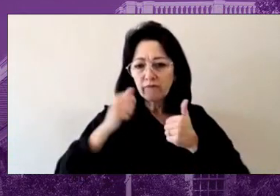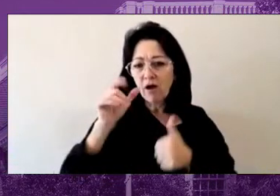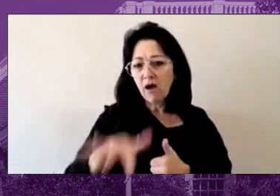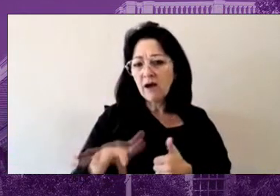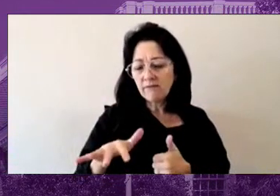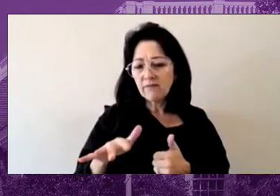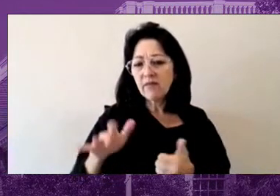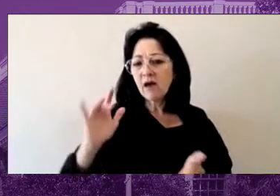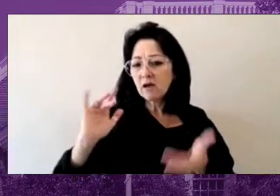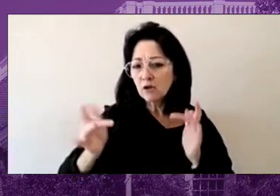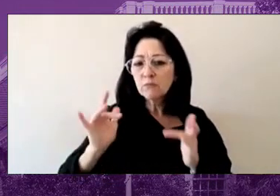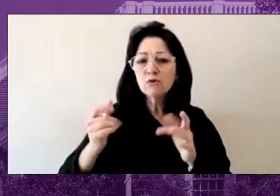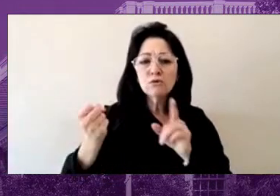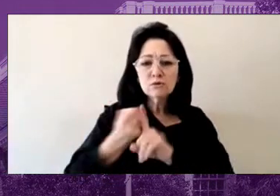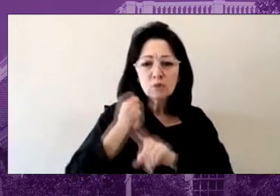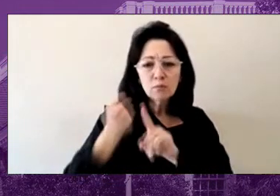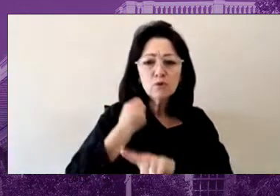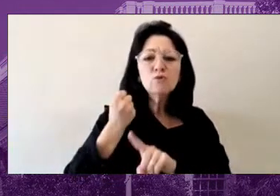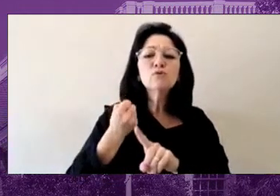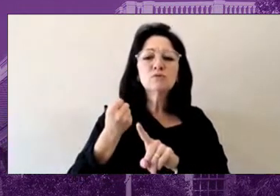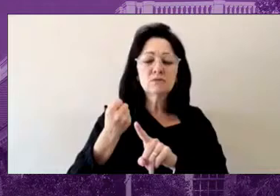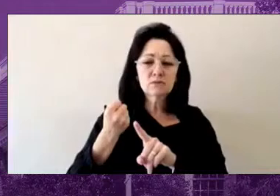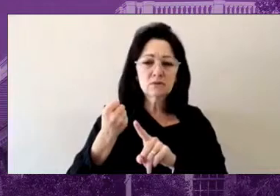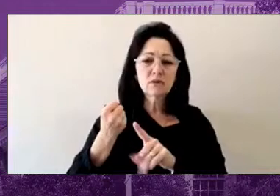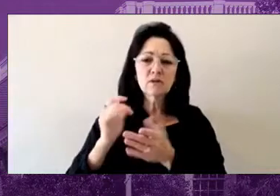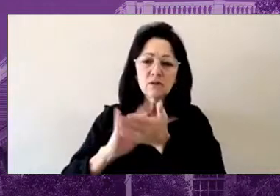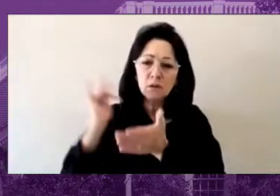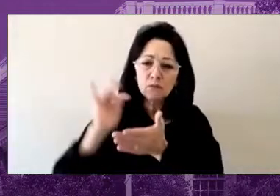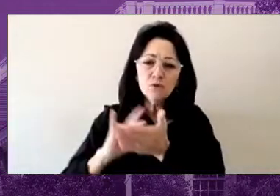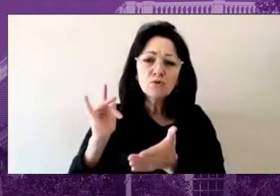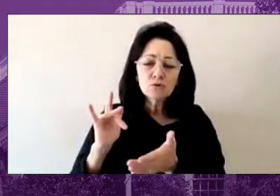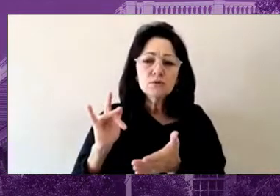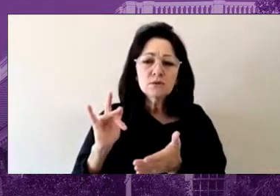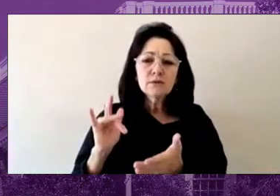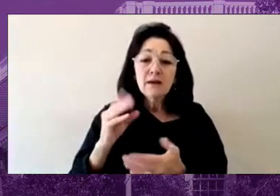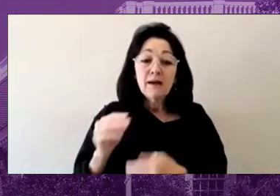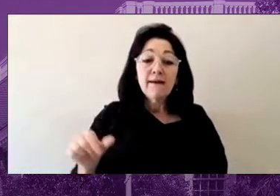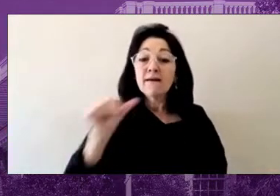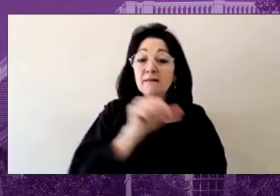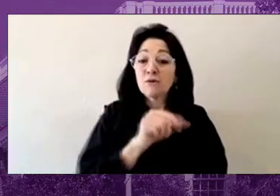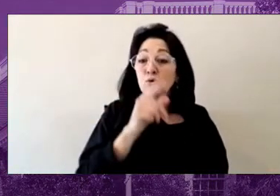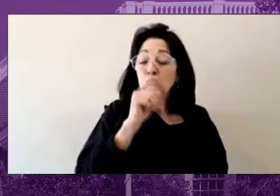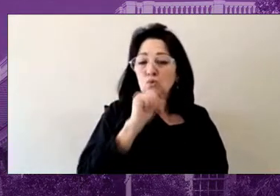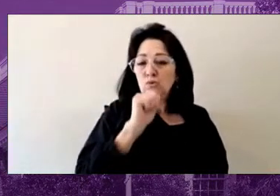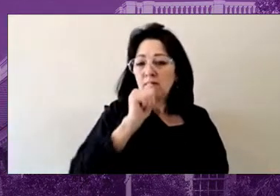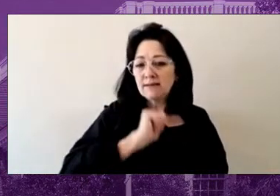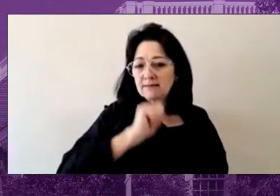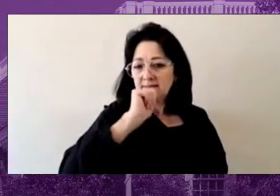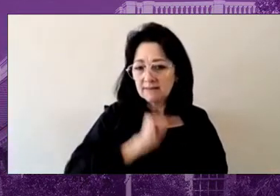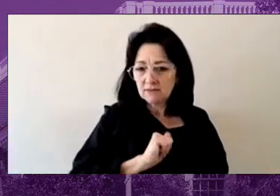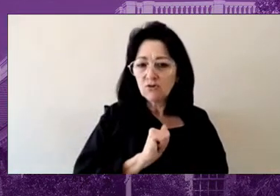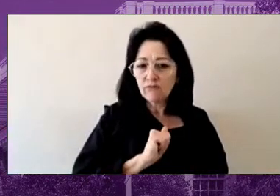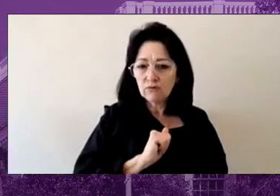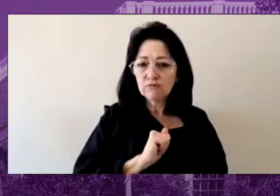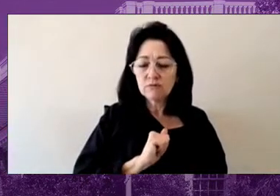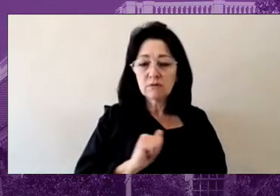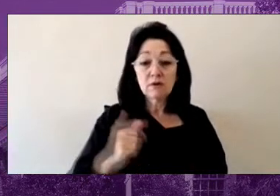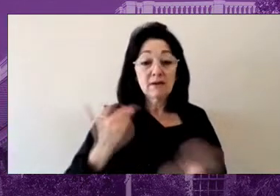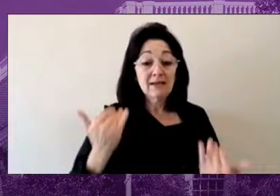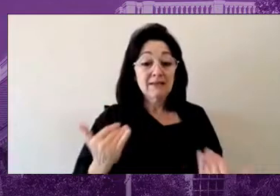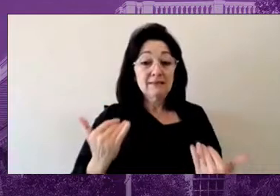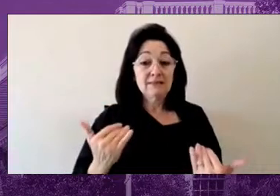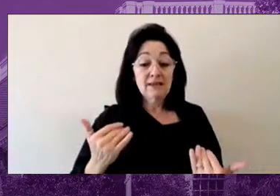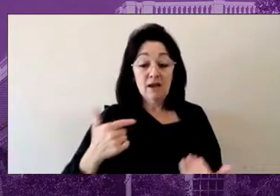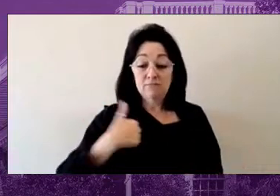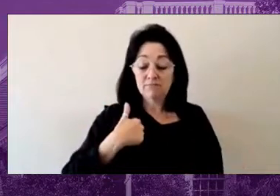those who are harmed or do not survive at the hands of their current or former partners. Now, therefore, we, John Carney, Governor, and